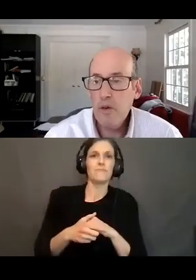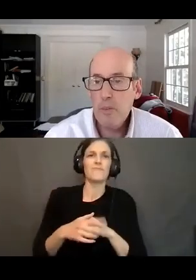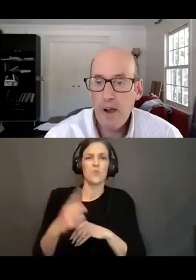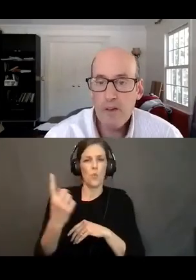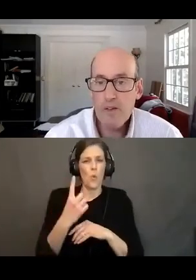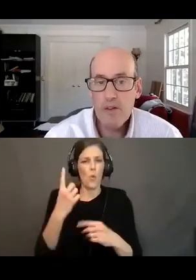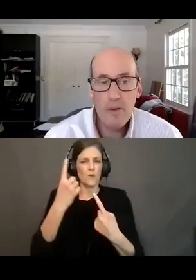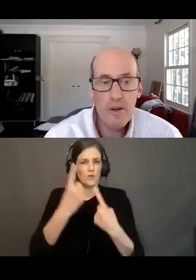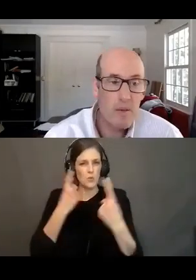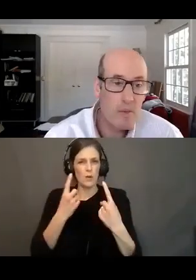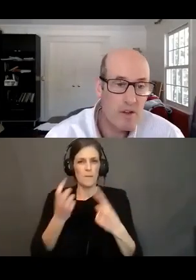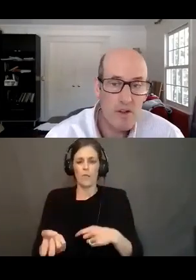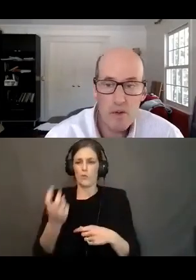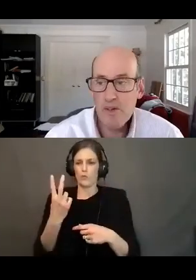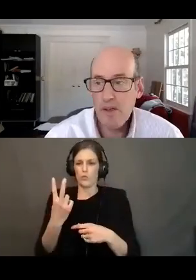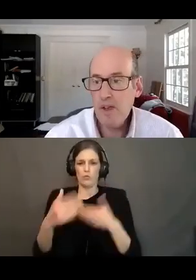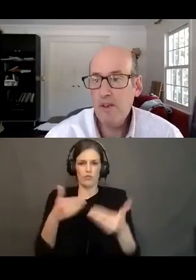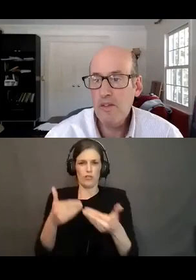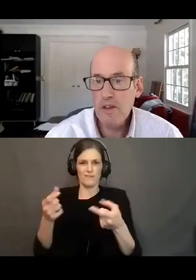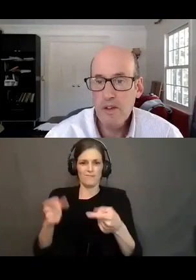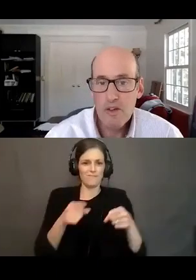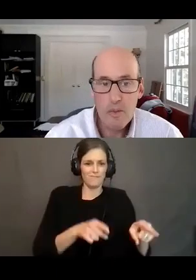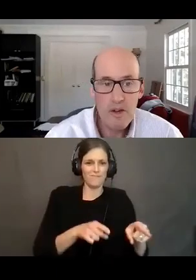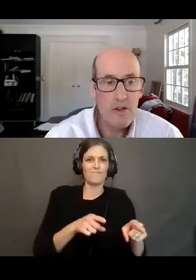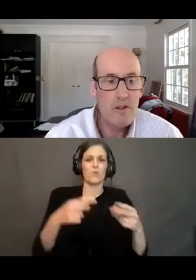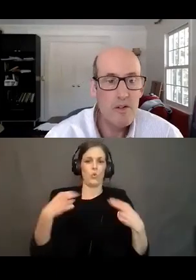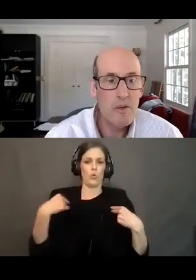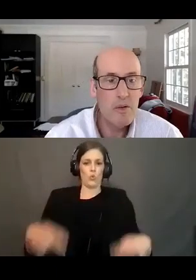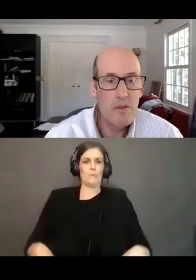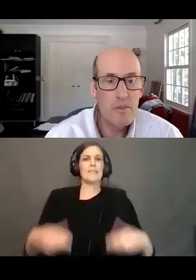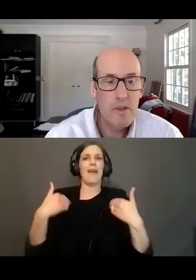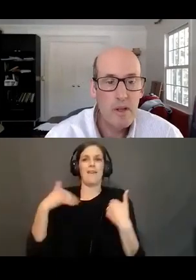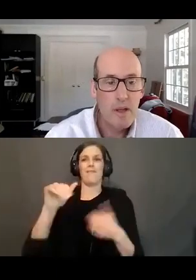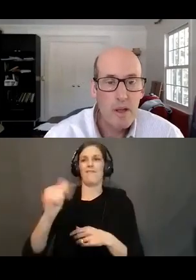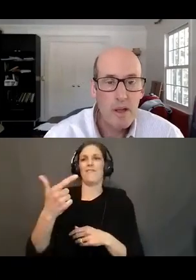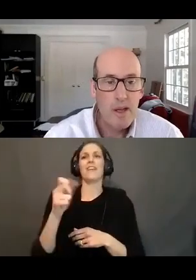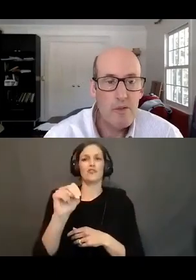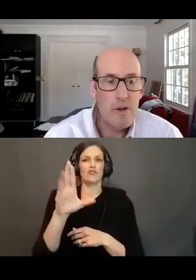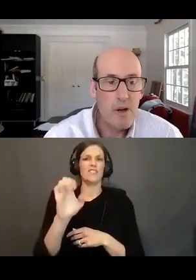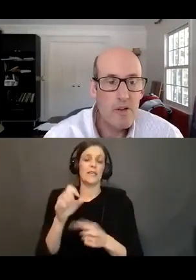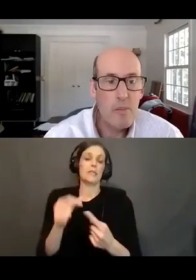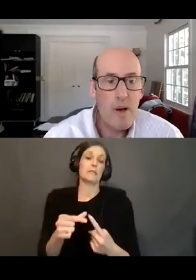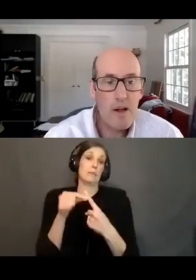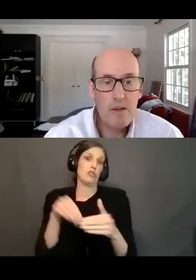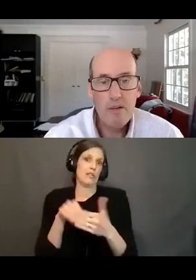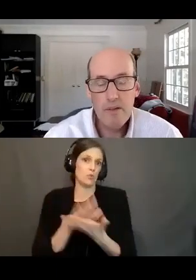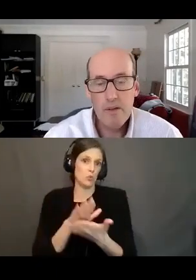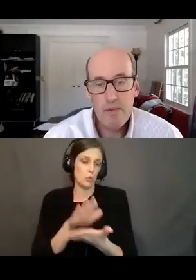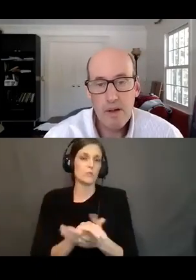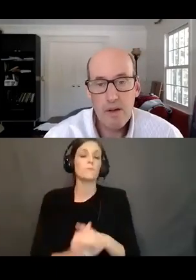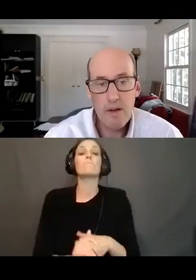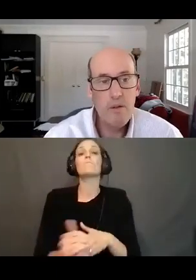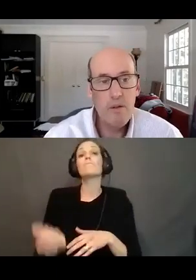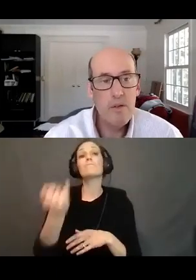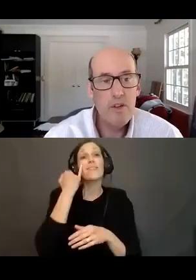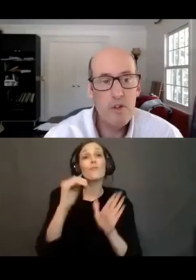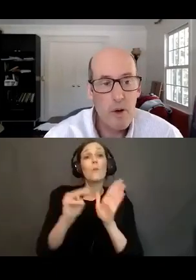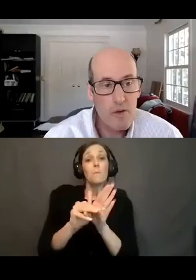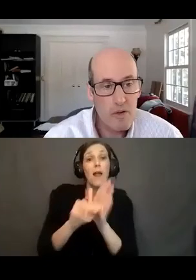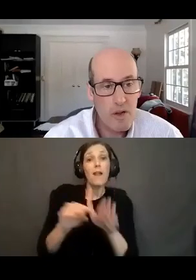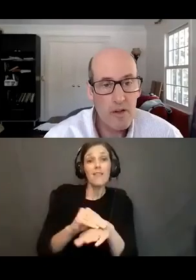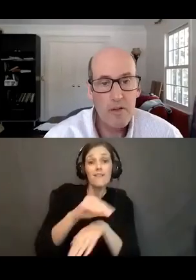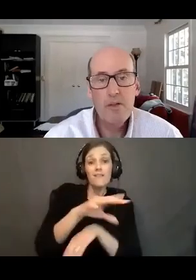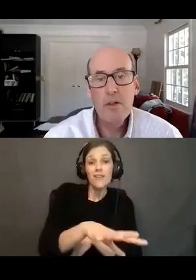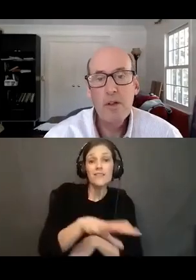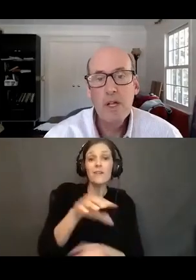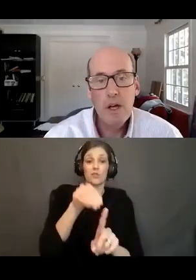the two processes going on because humans have agency, especially in schools. If we are to model the effect of exposure